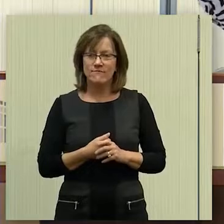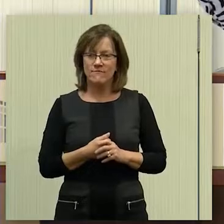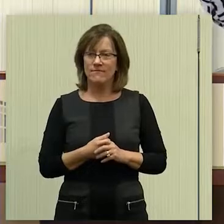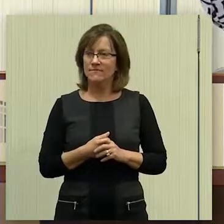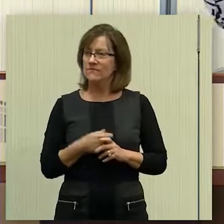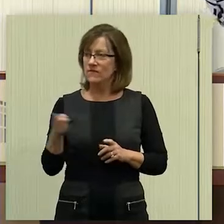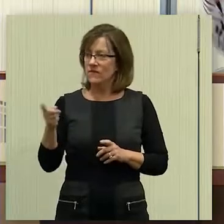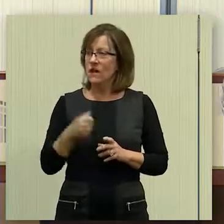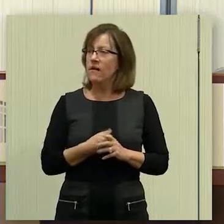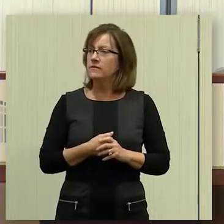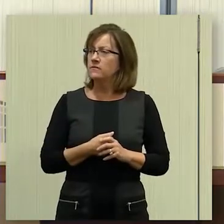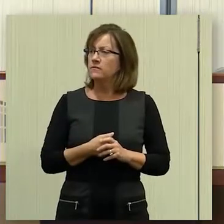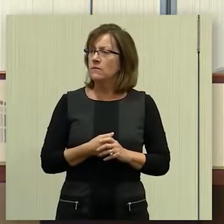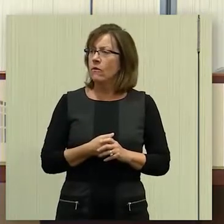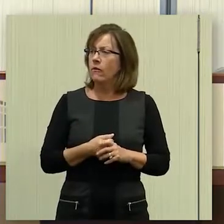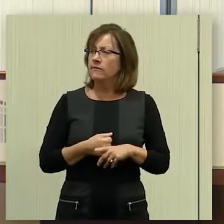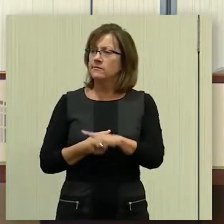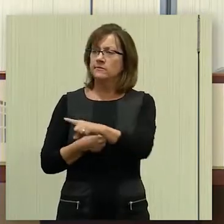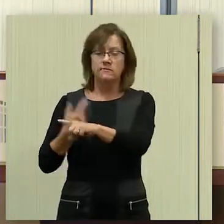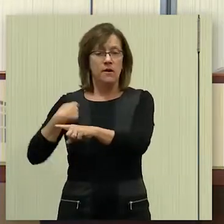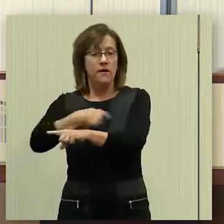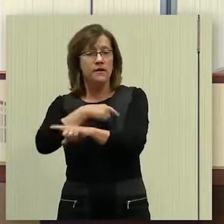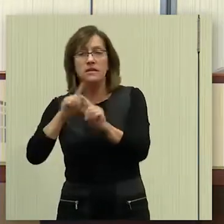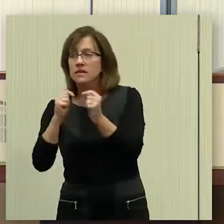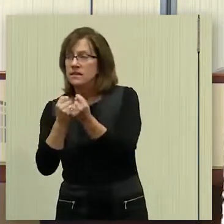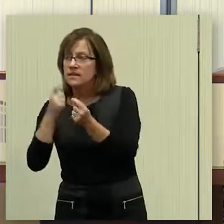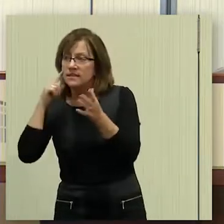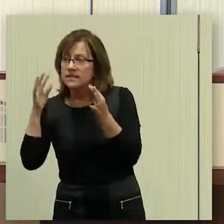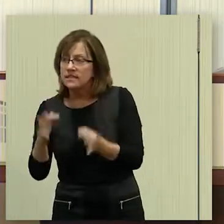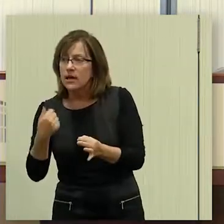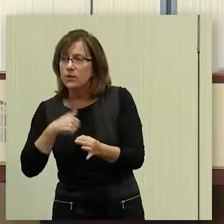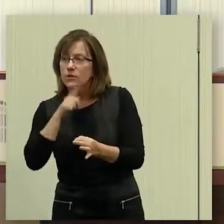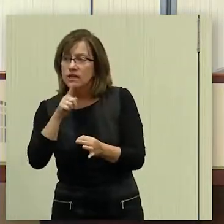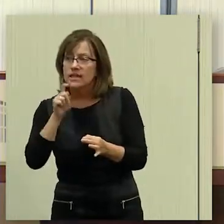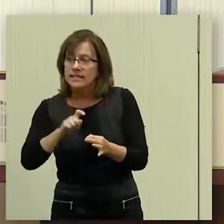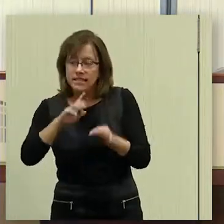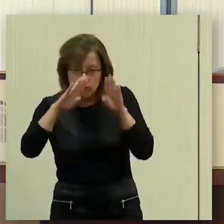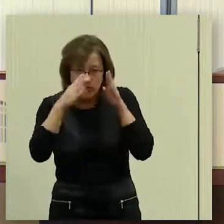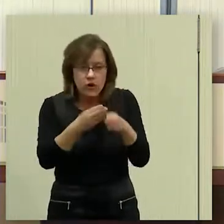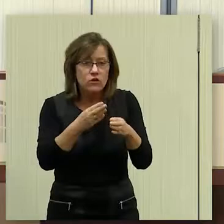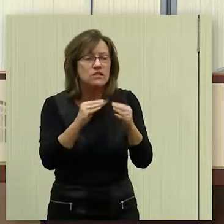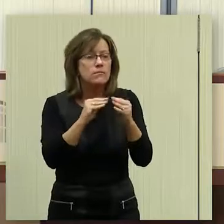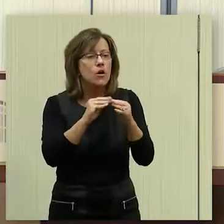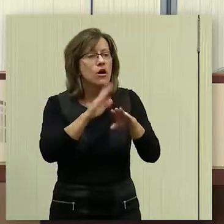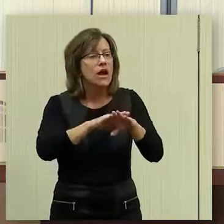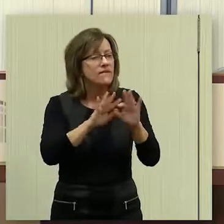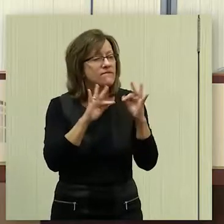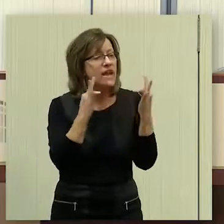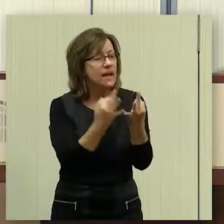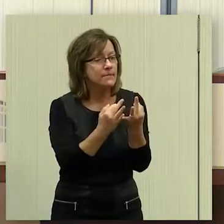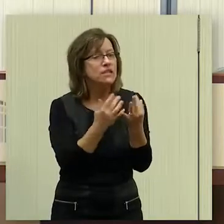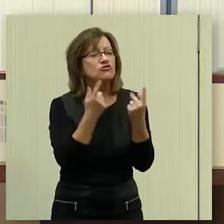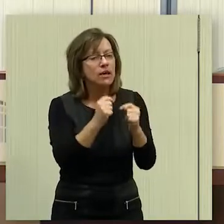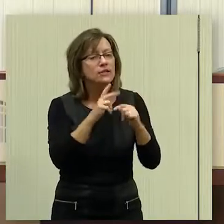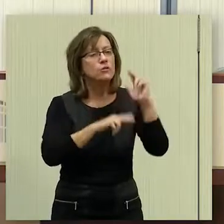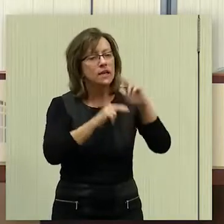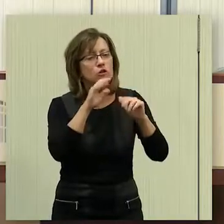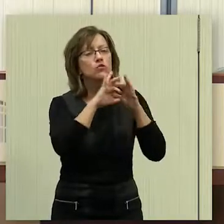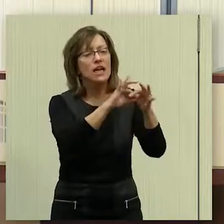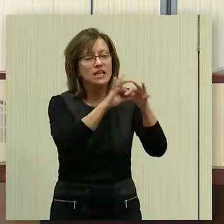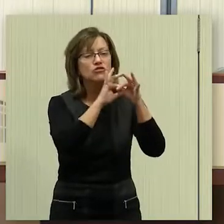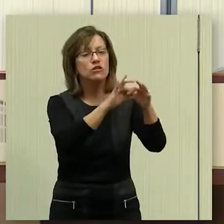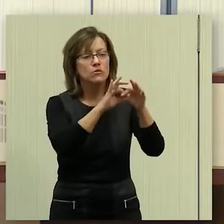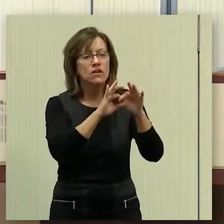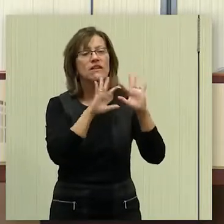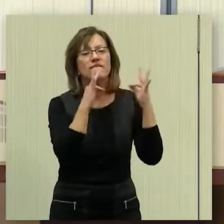Oh, sorry, and then Sherry. Yeah. We as a team decided we really need to focus more on families and trying to build those relationships and just